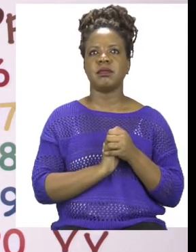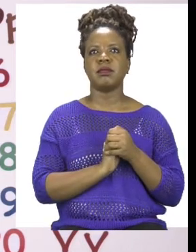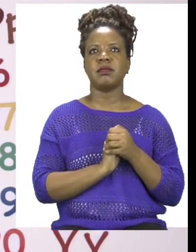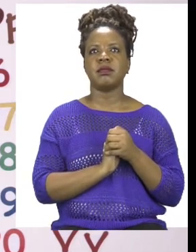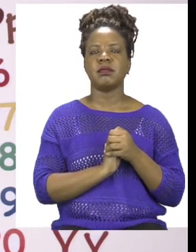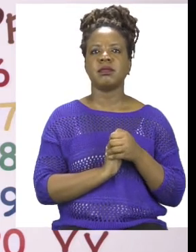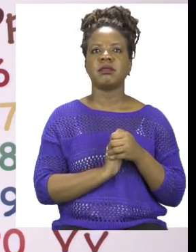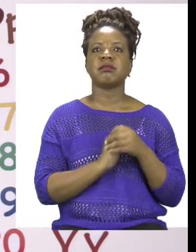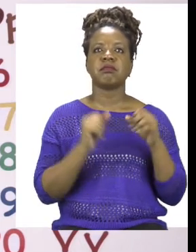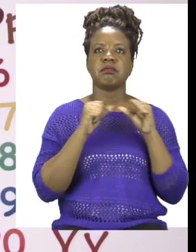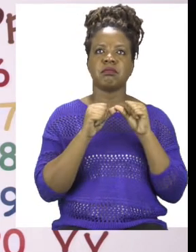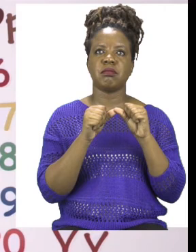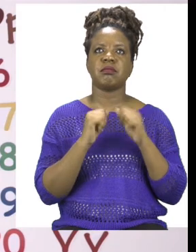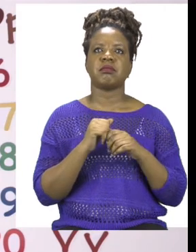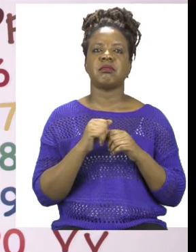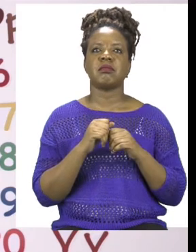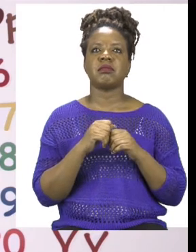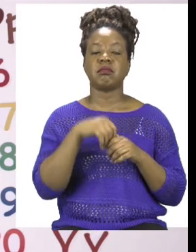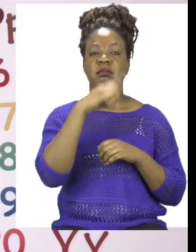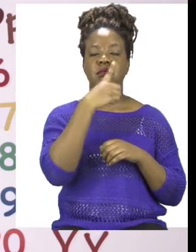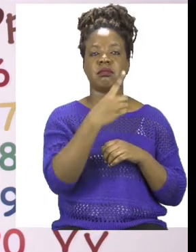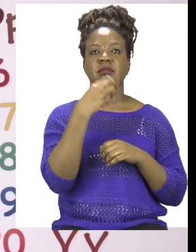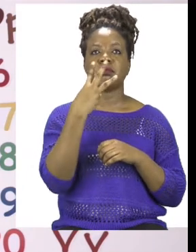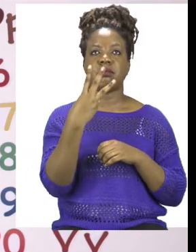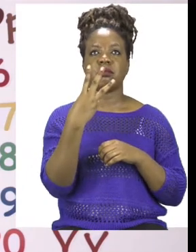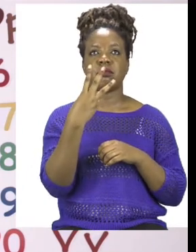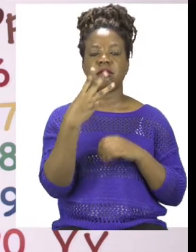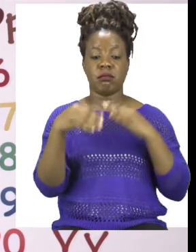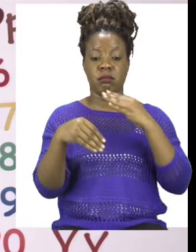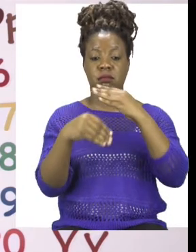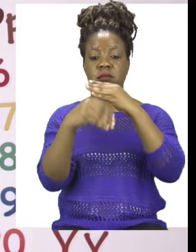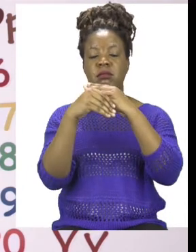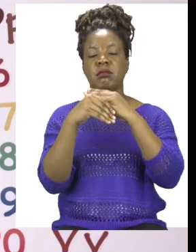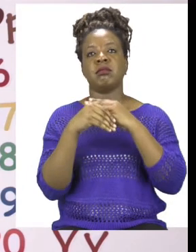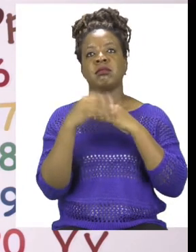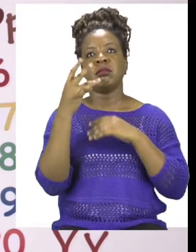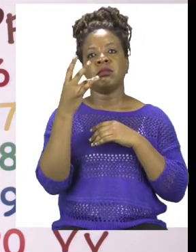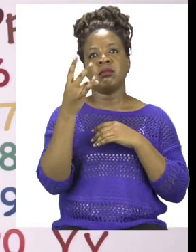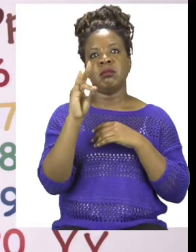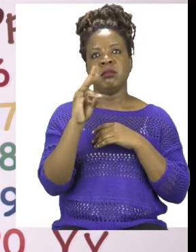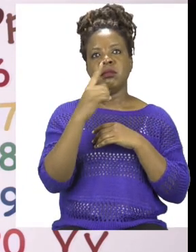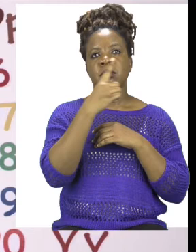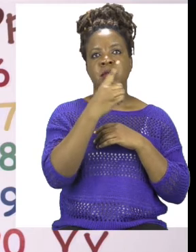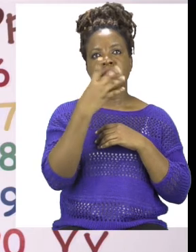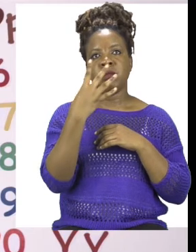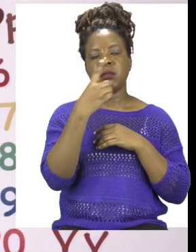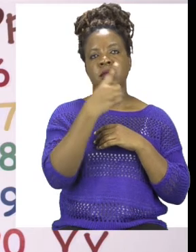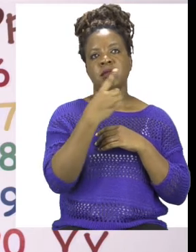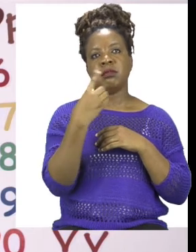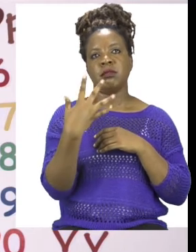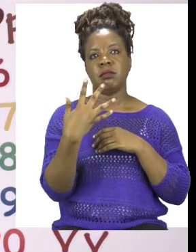are continuing from 13. 13 is already there. 14,